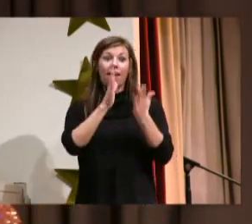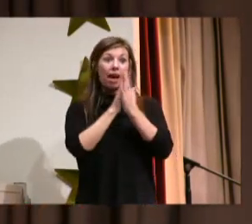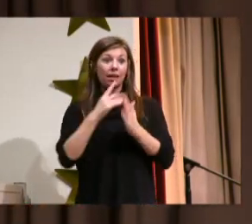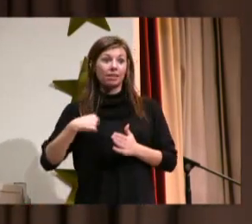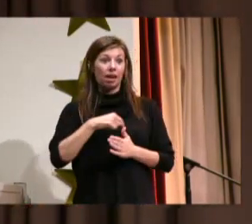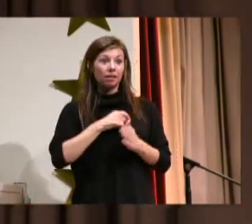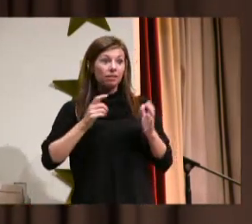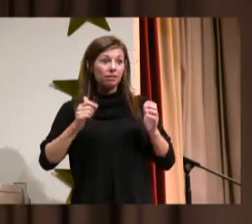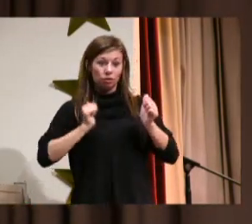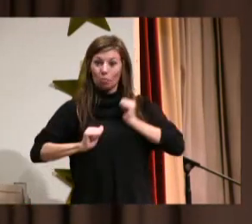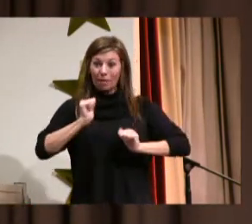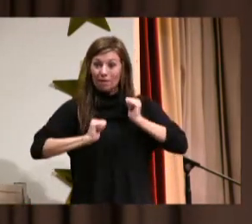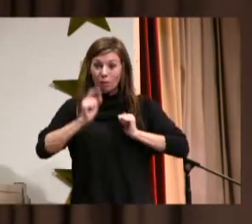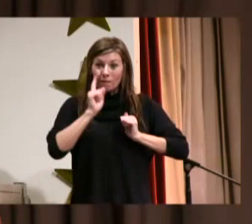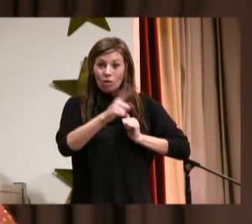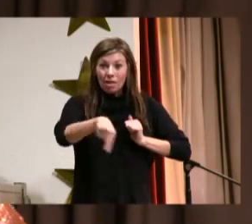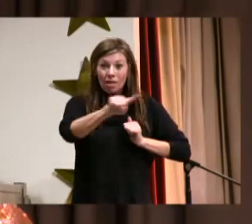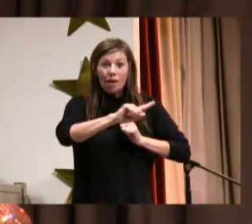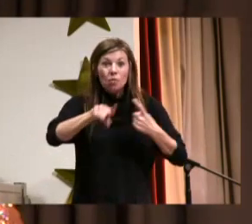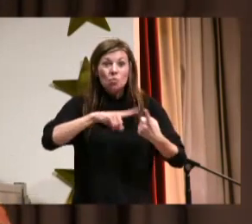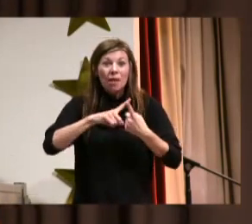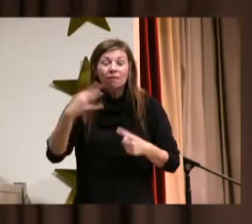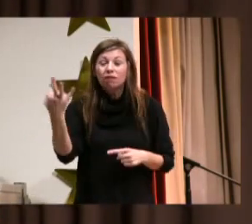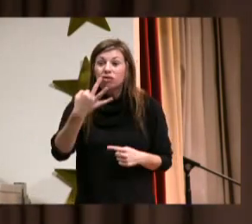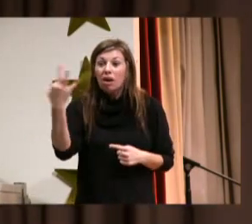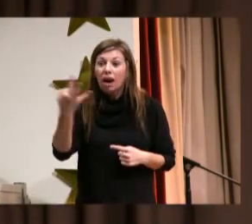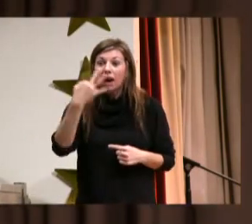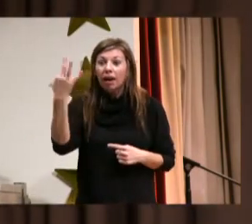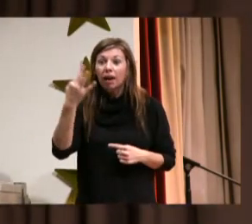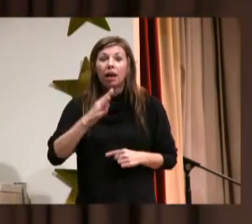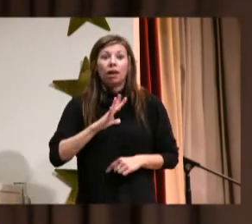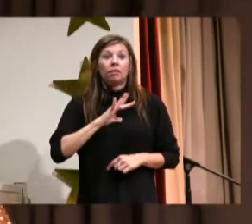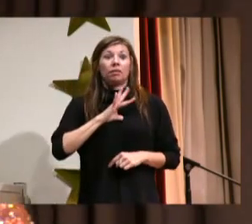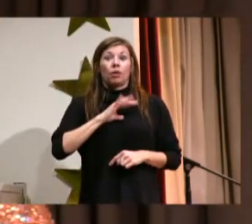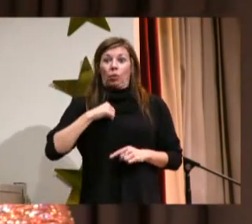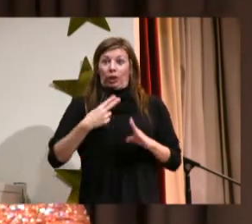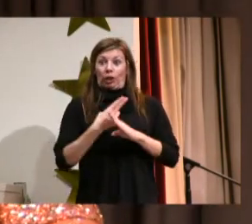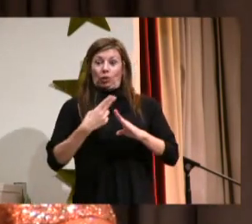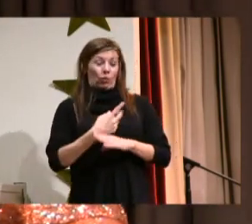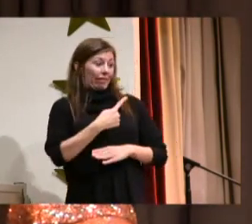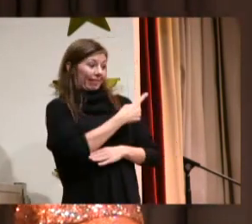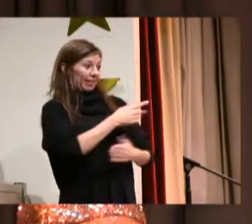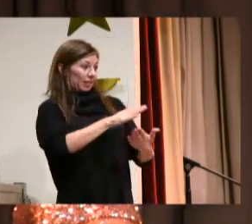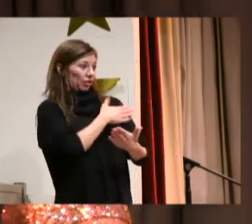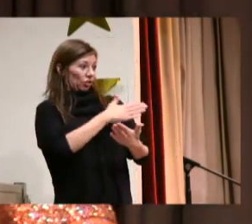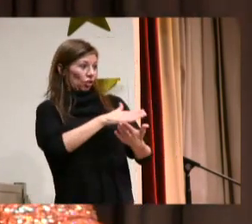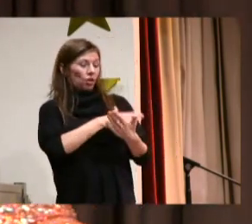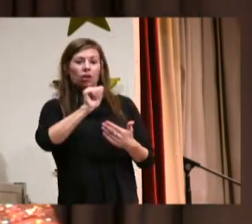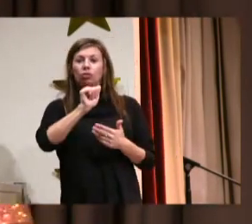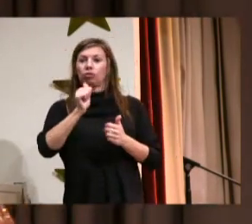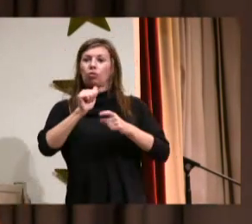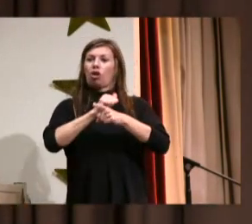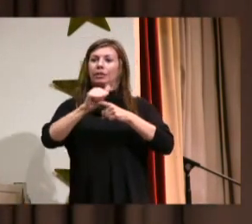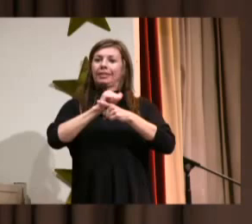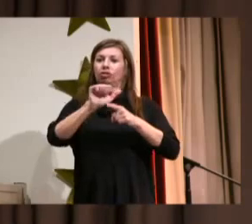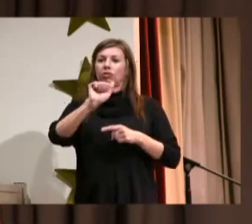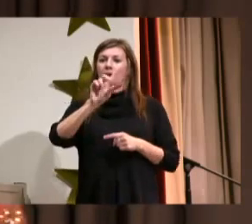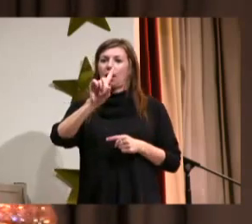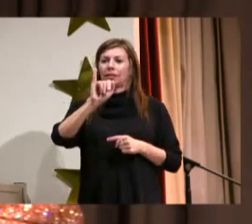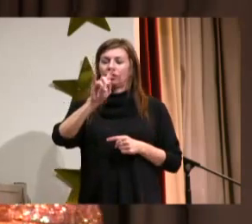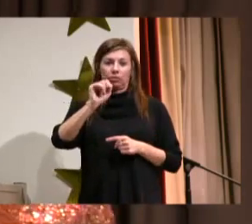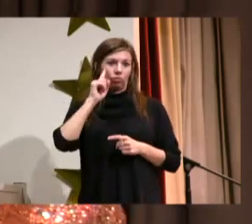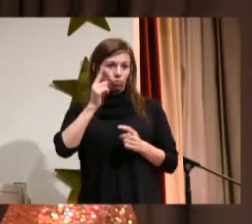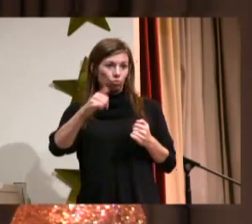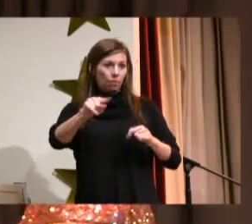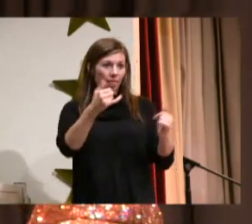has asked us to perform for them on Friday. And we had to use this song to audition to be able to play for